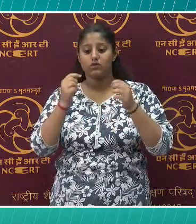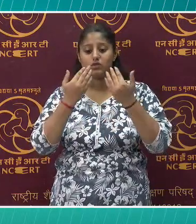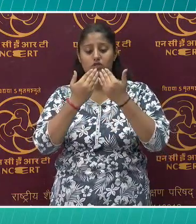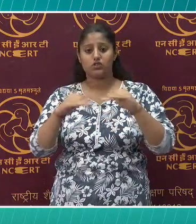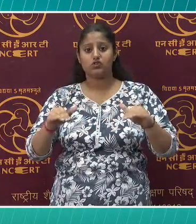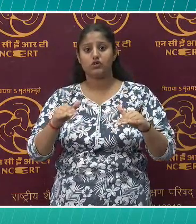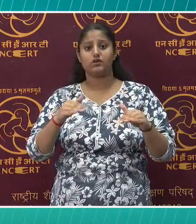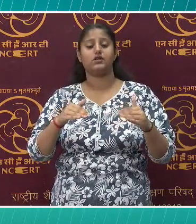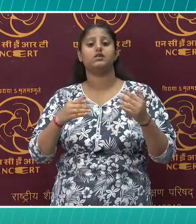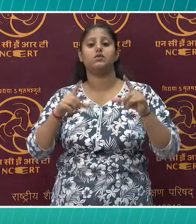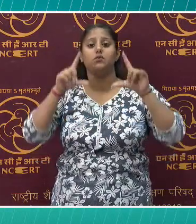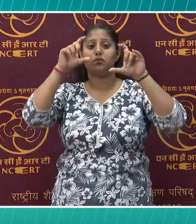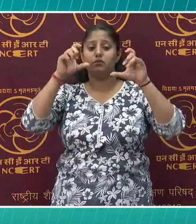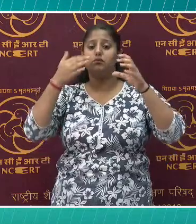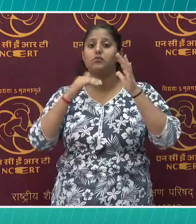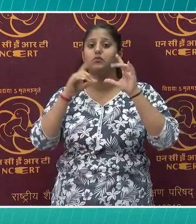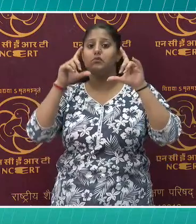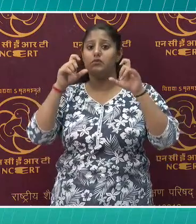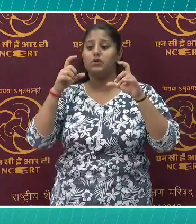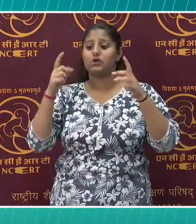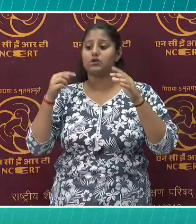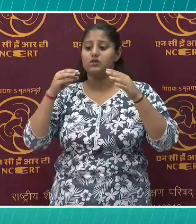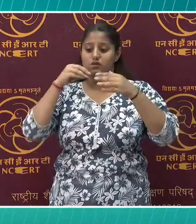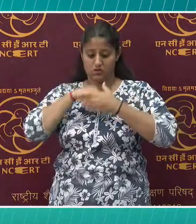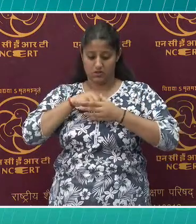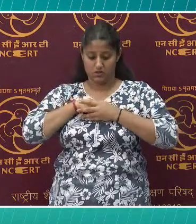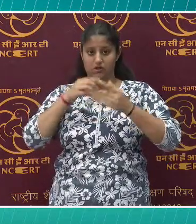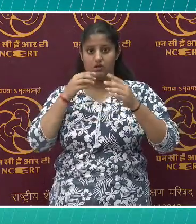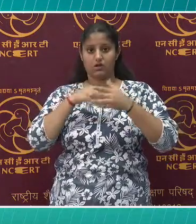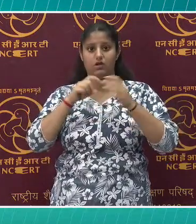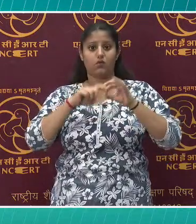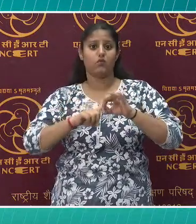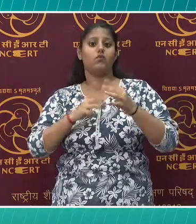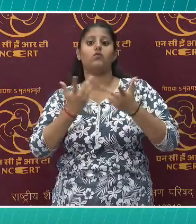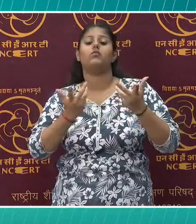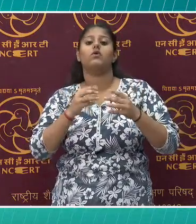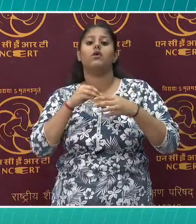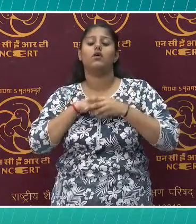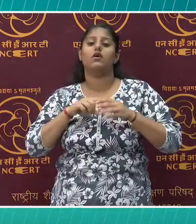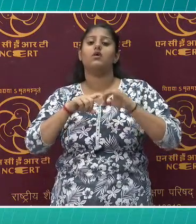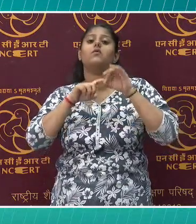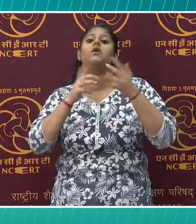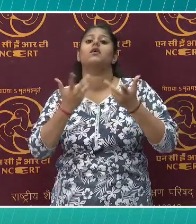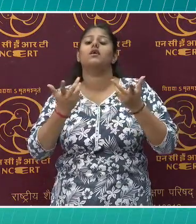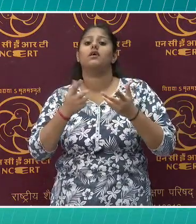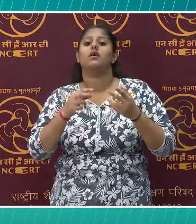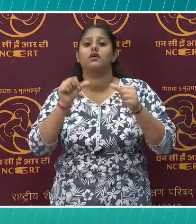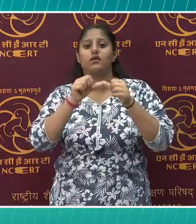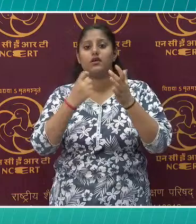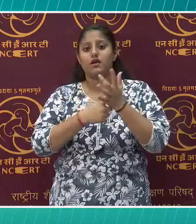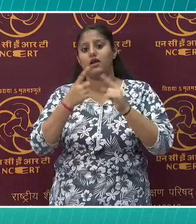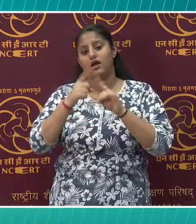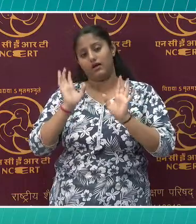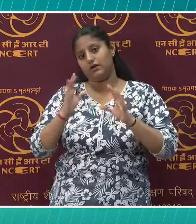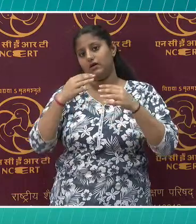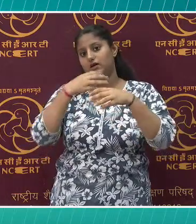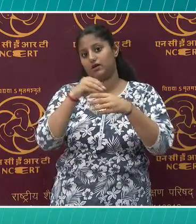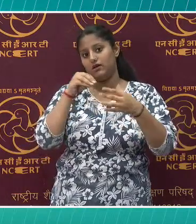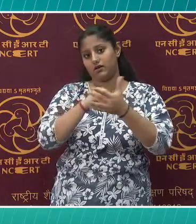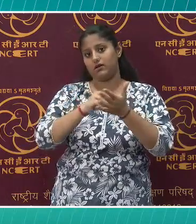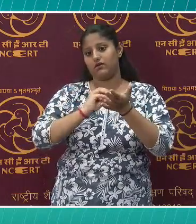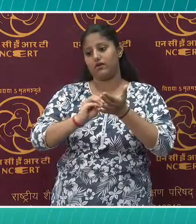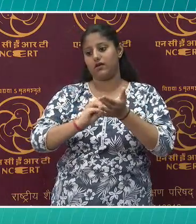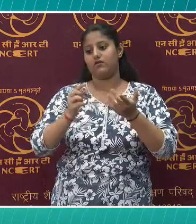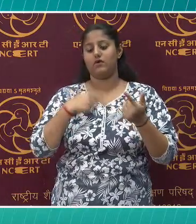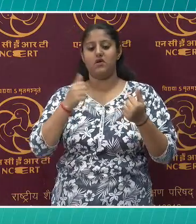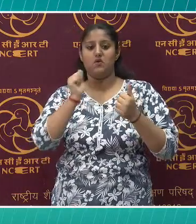a picture of the inner quality which the child has. That is what art is all about. Your